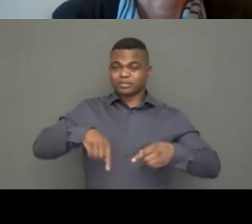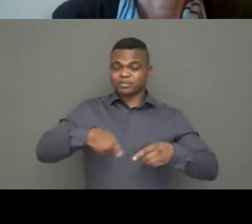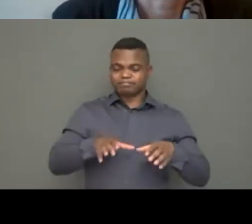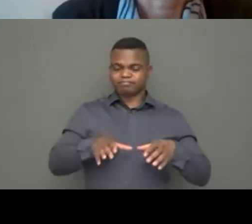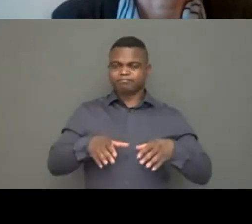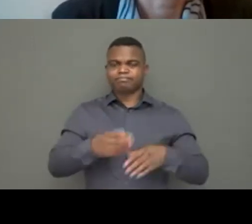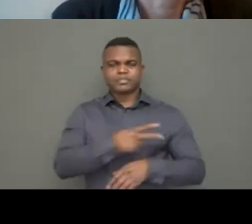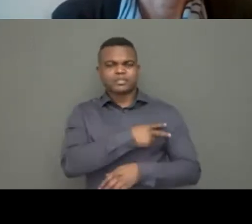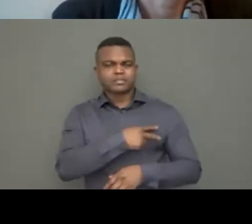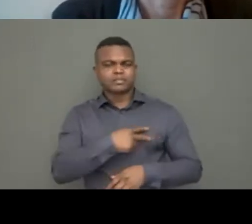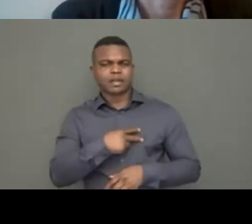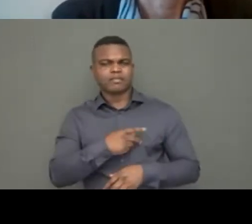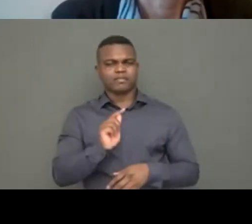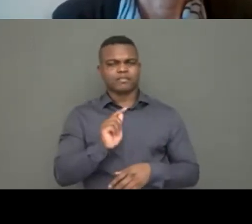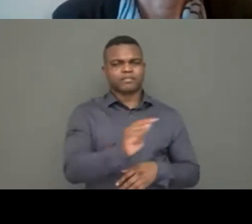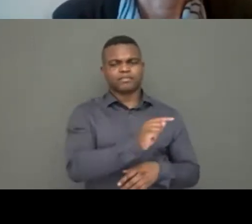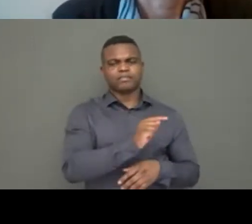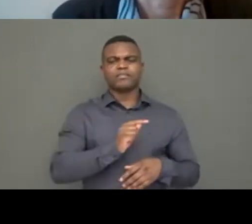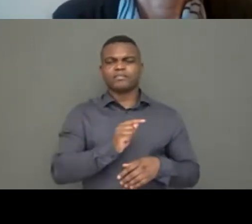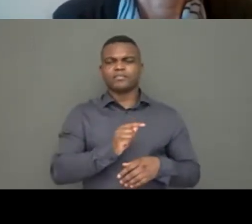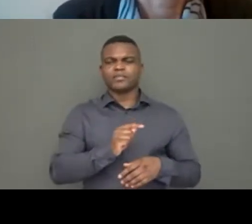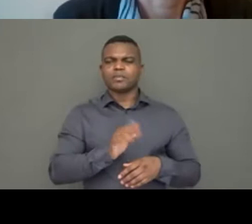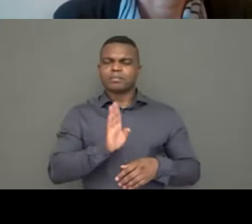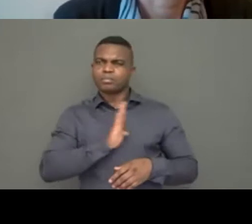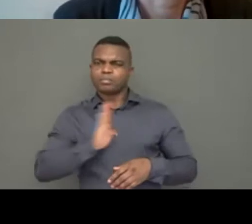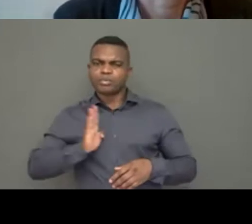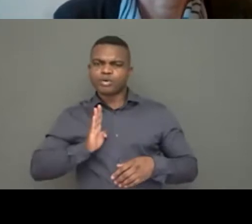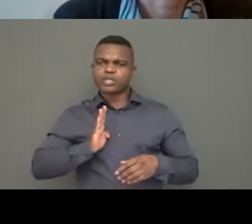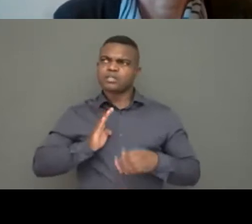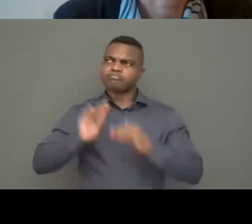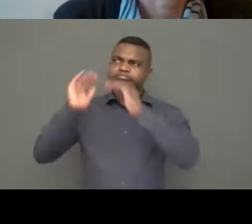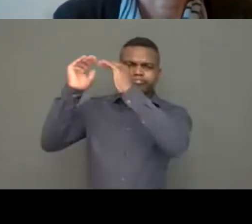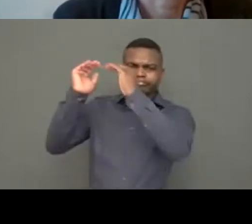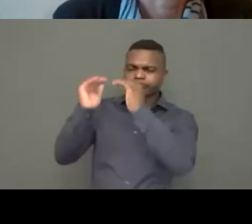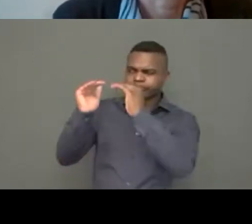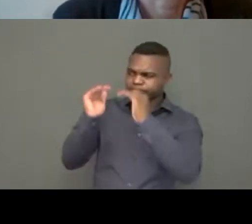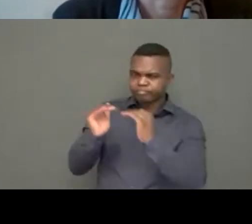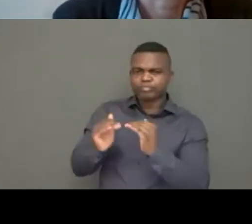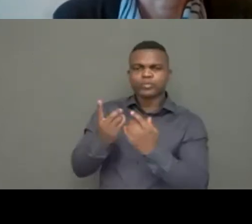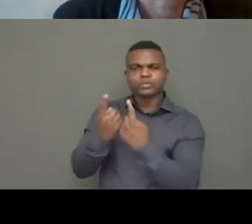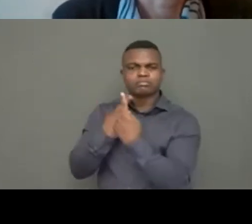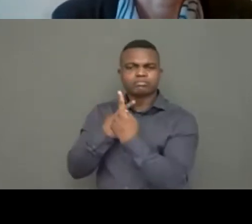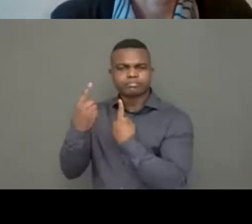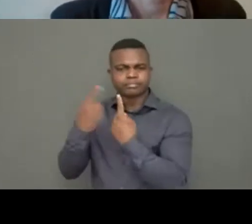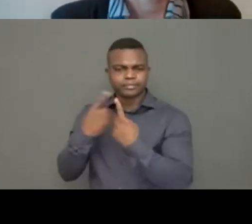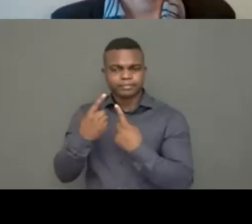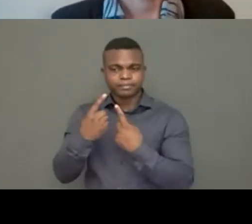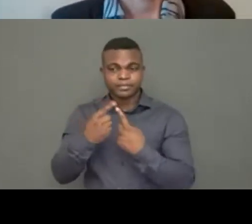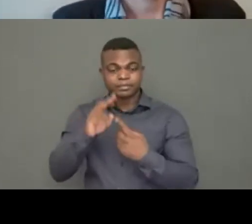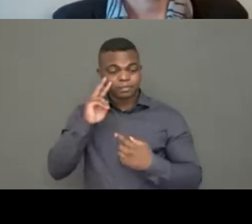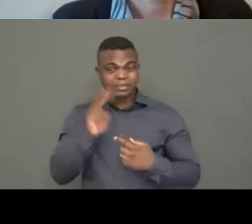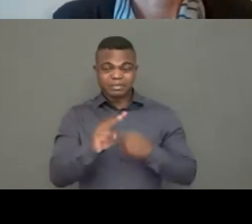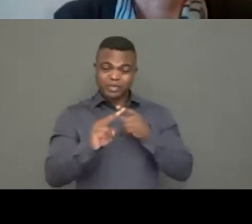that to implement a new perspective and a new way to